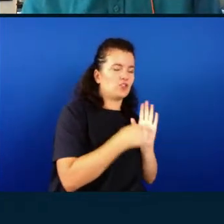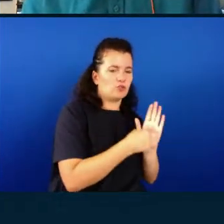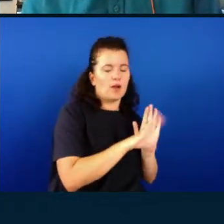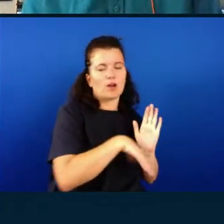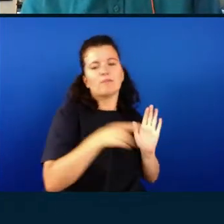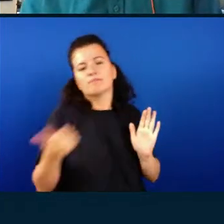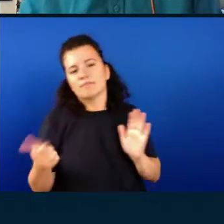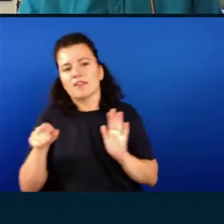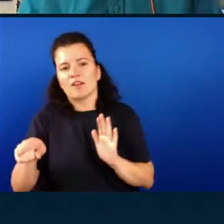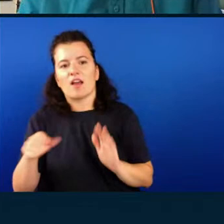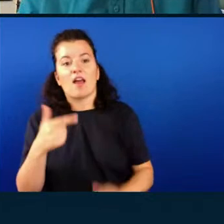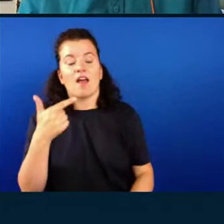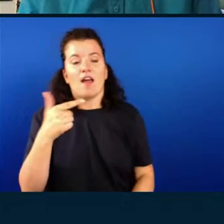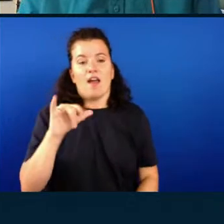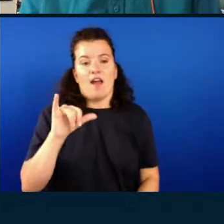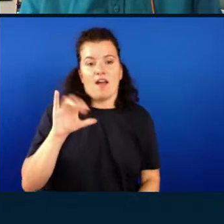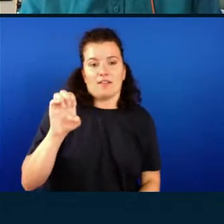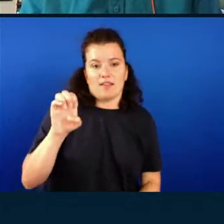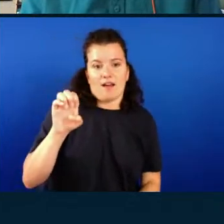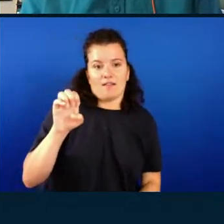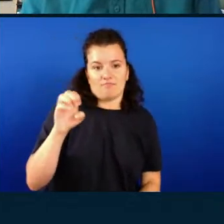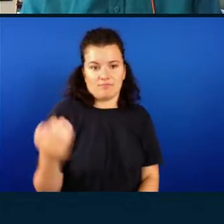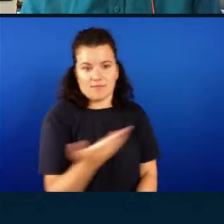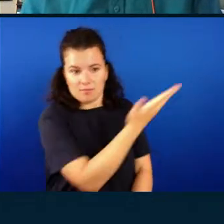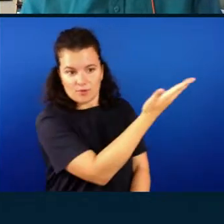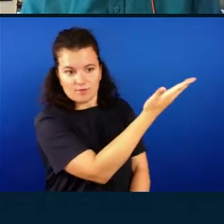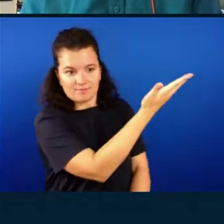Tye deploy